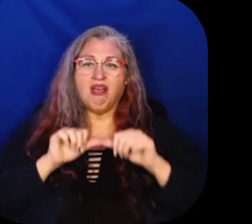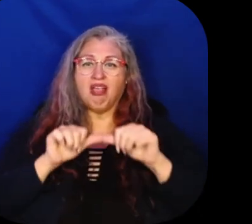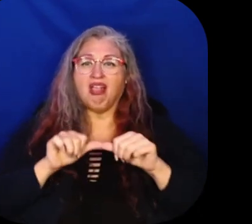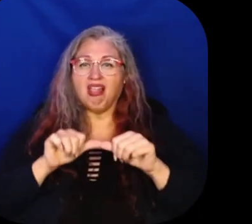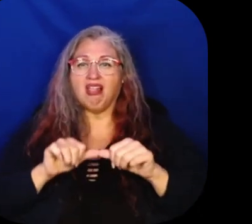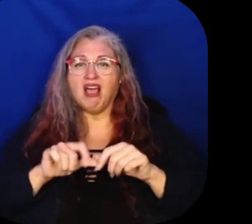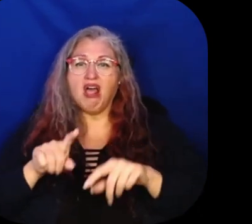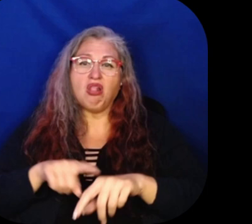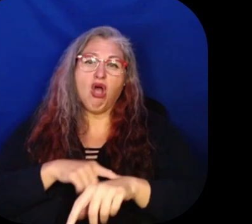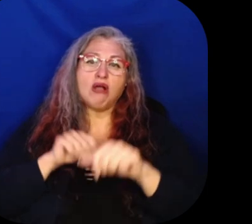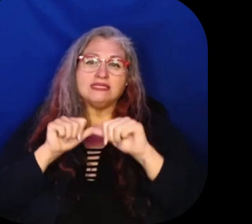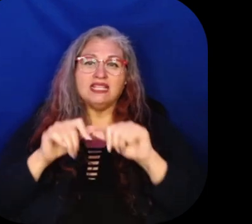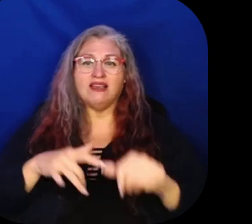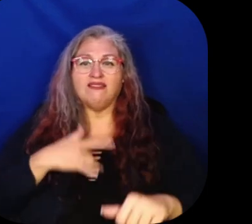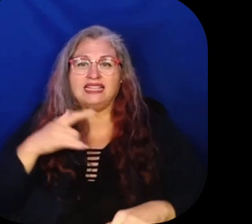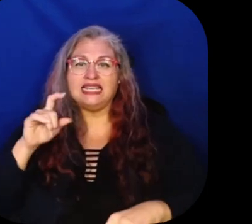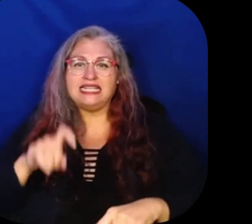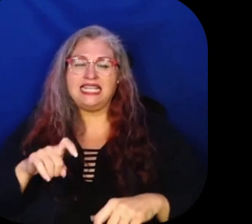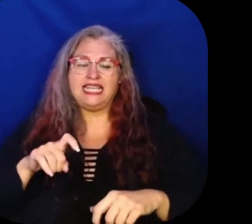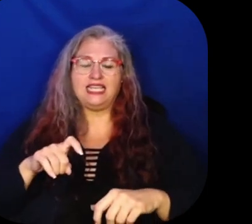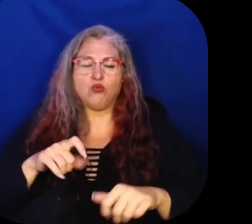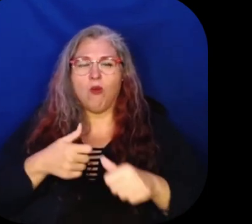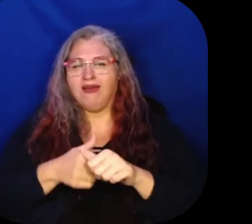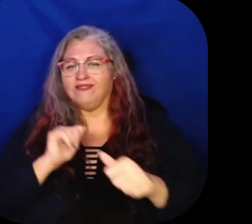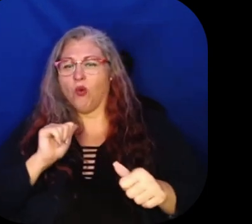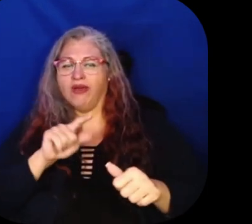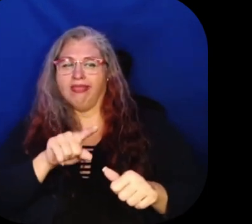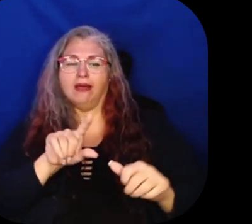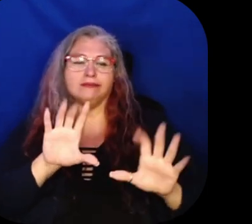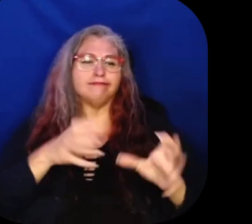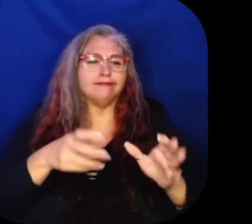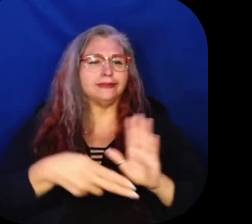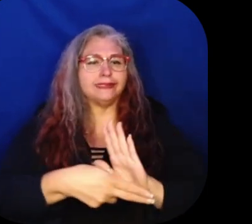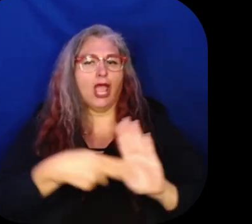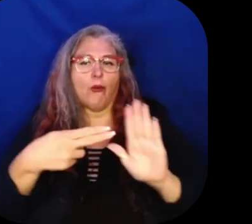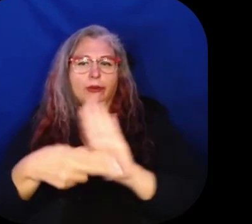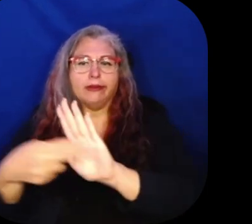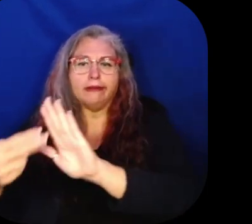still feeling the need to avoid a stereotype.